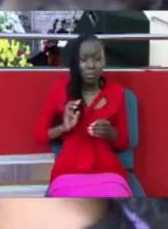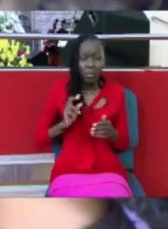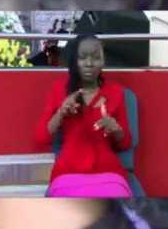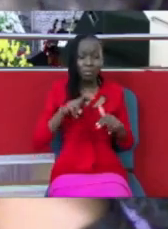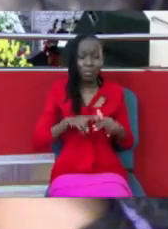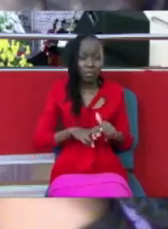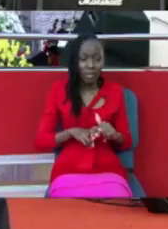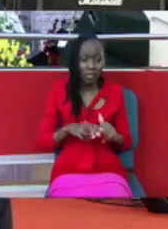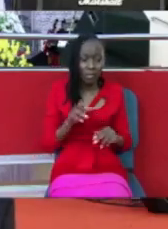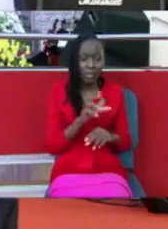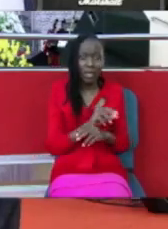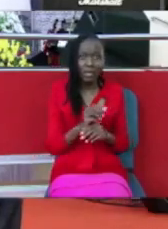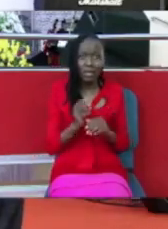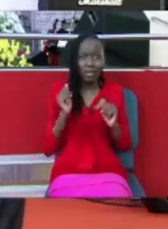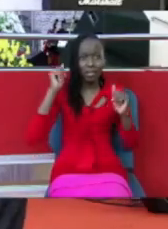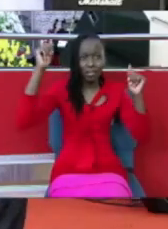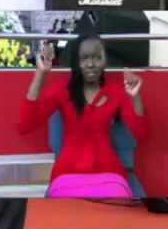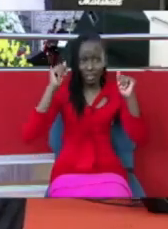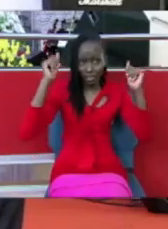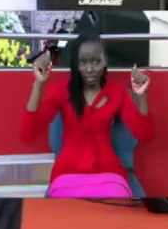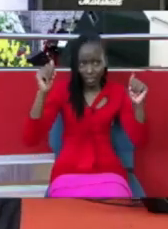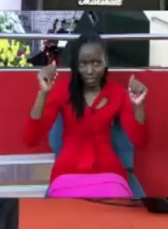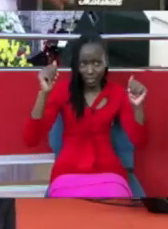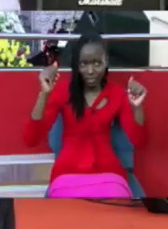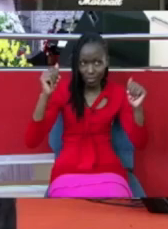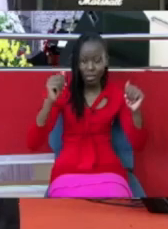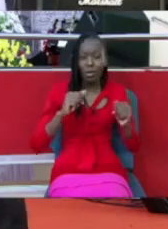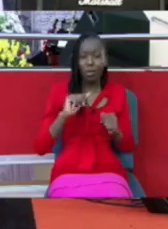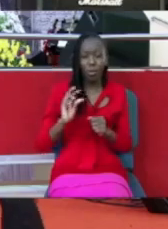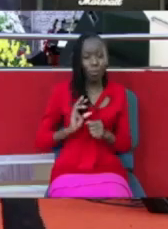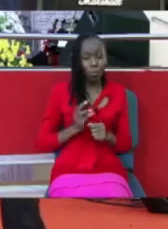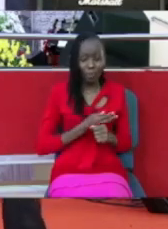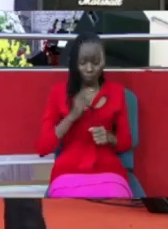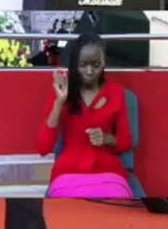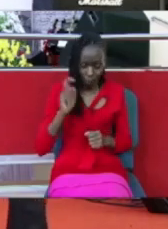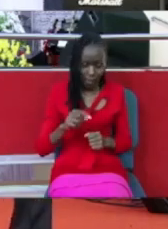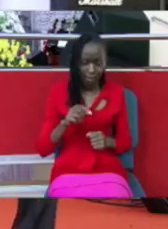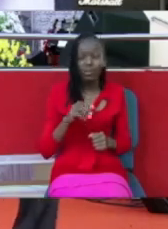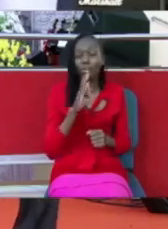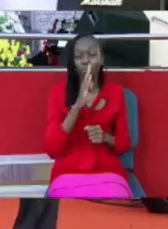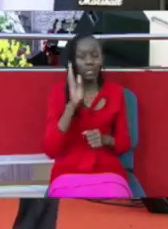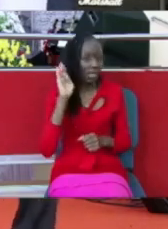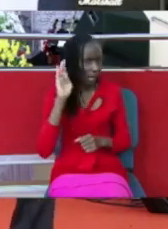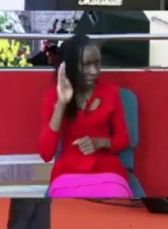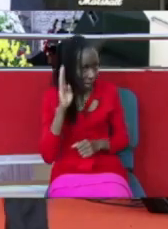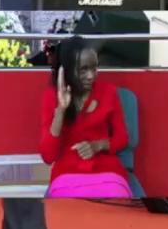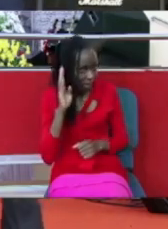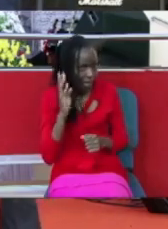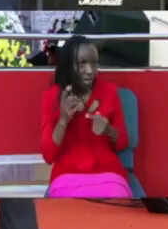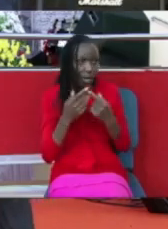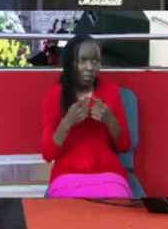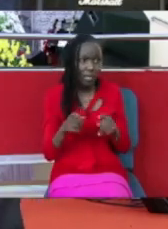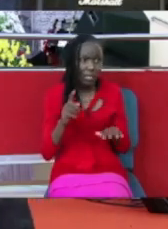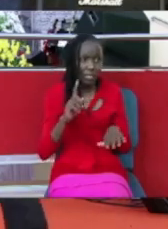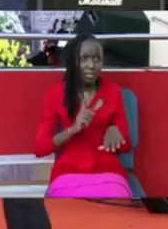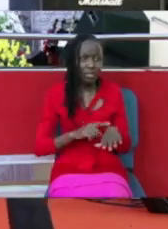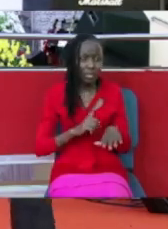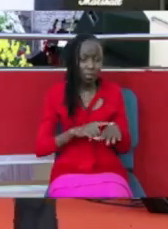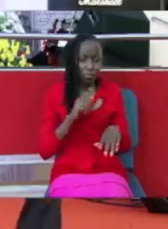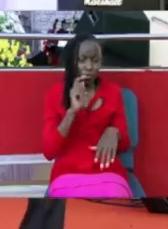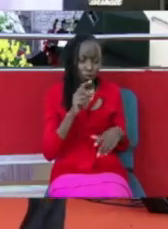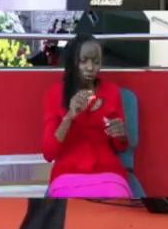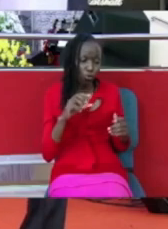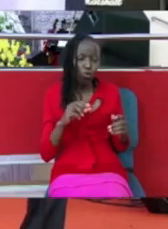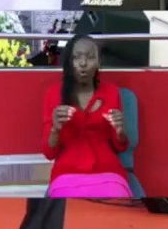in the streets of Nairobi. Hata kama tutalala chali. We must be heard. Lazima tusikike. But when you have interacted with the word of God.